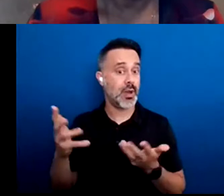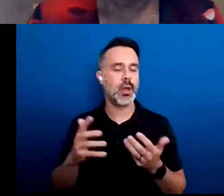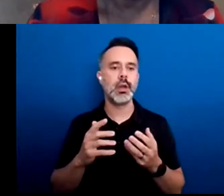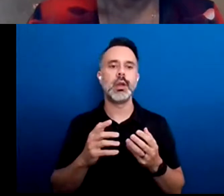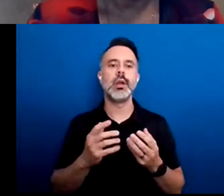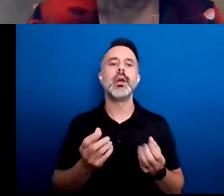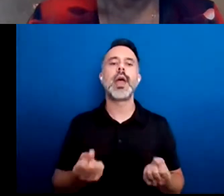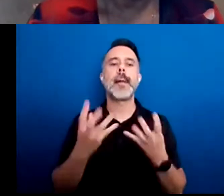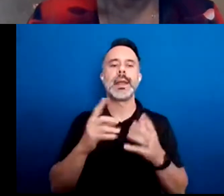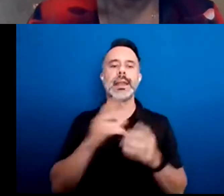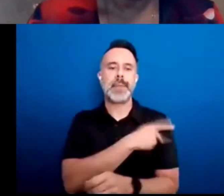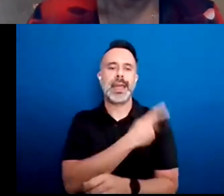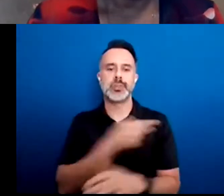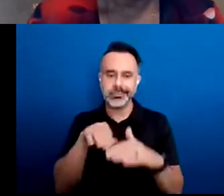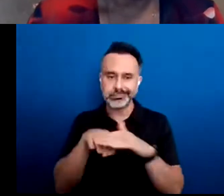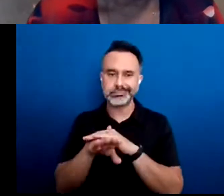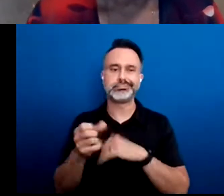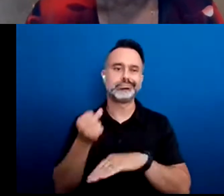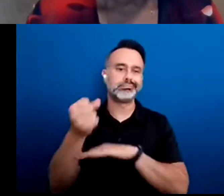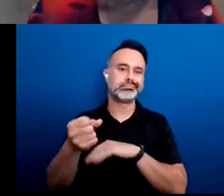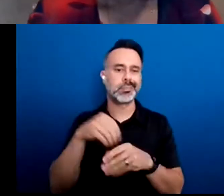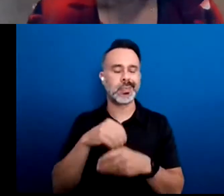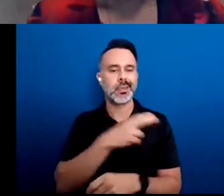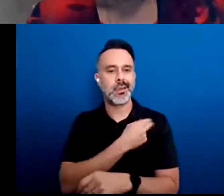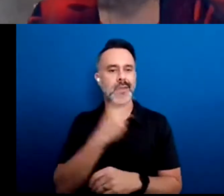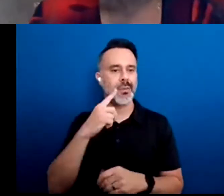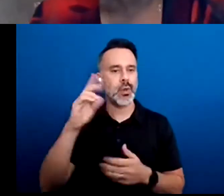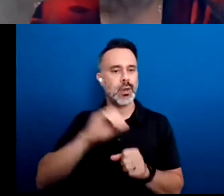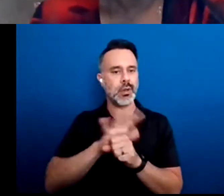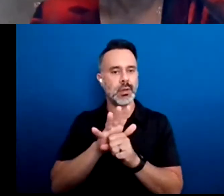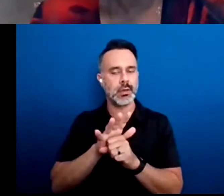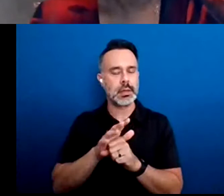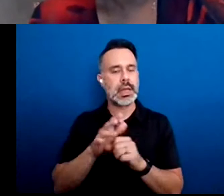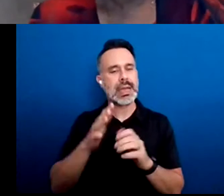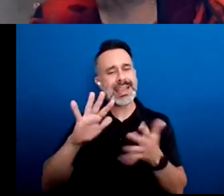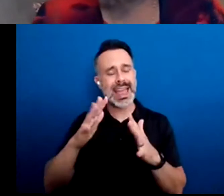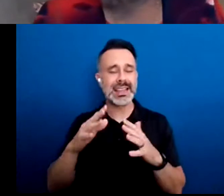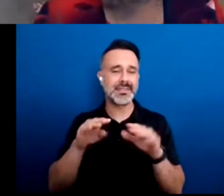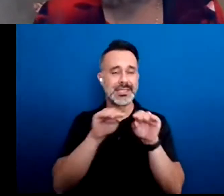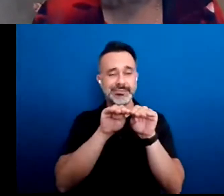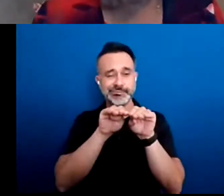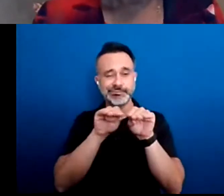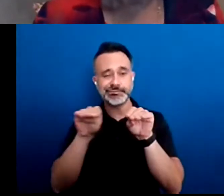like. We feel sort of stuck a little bit on a plateau. Our